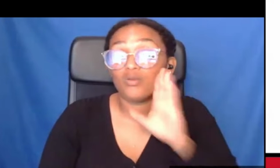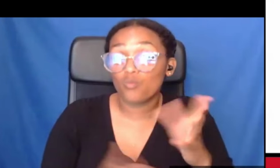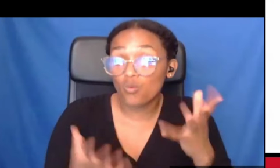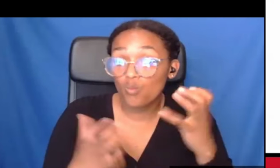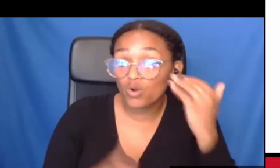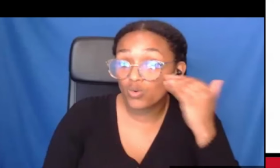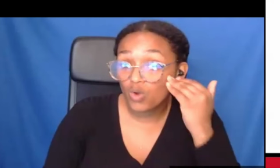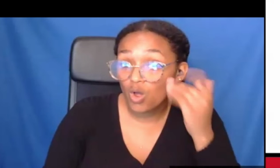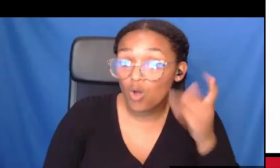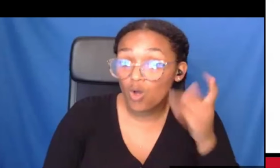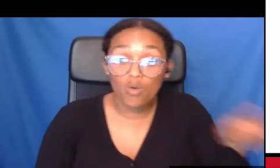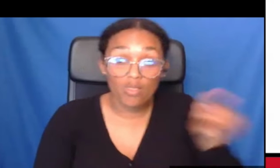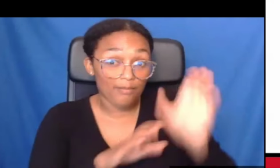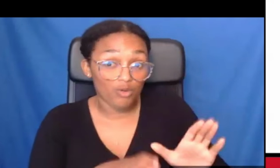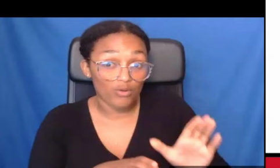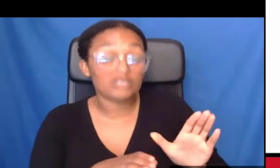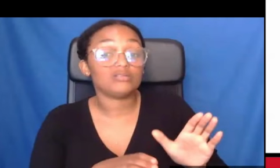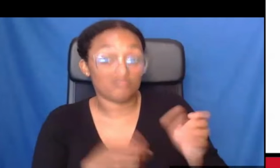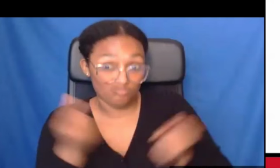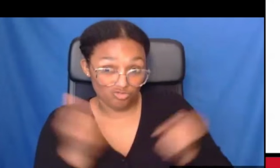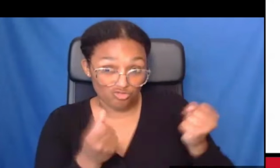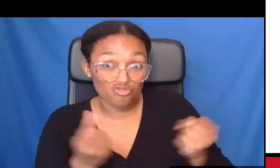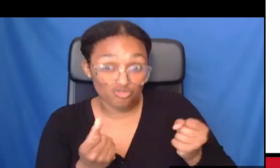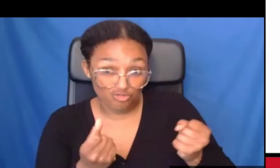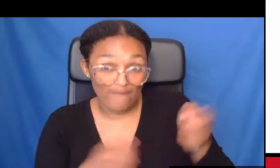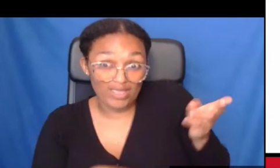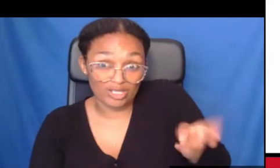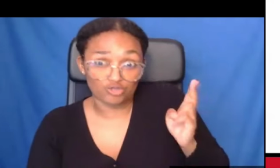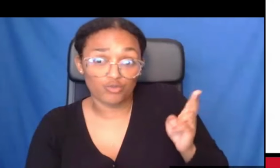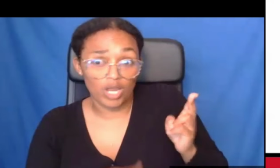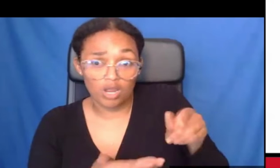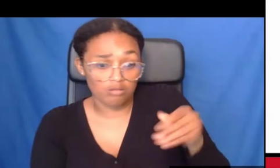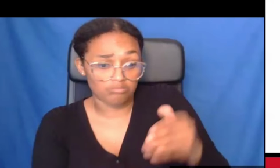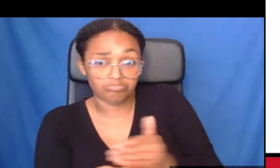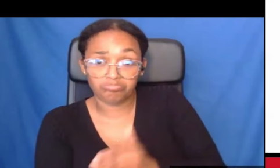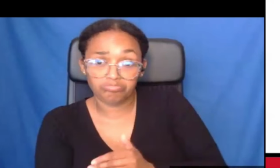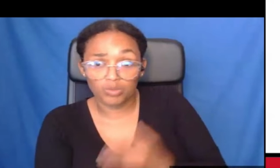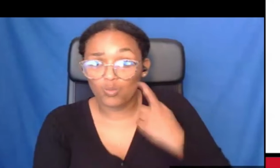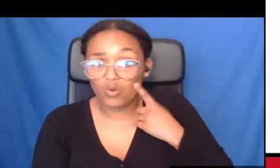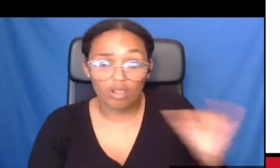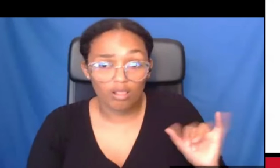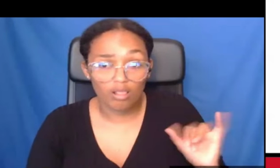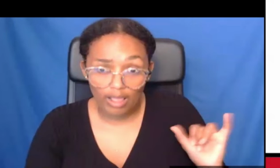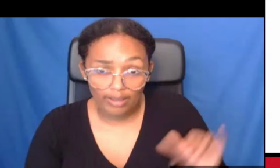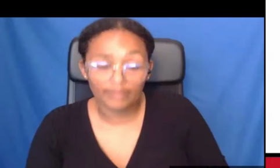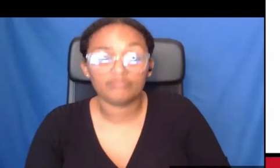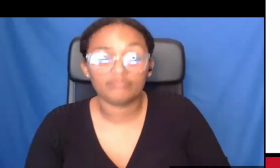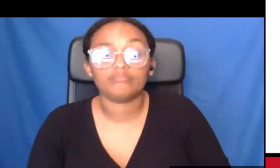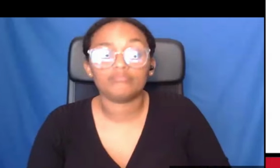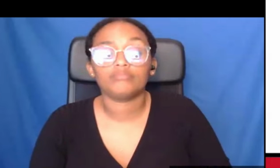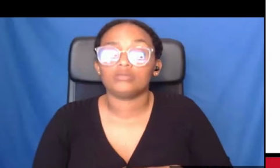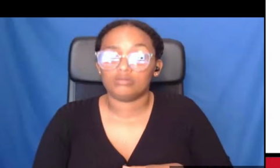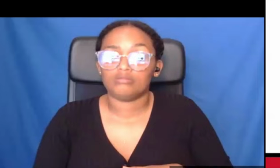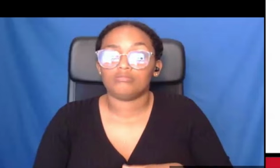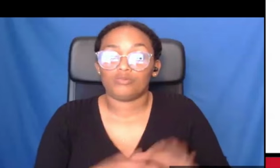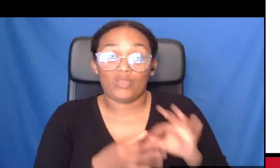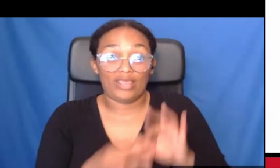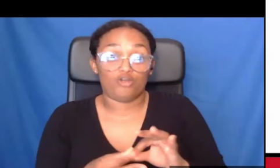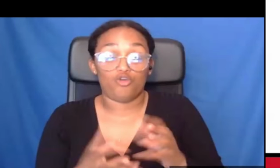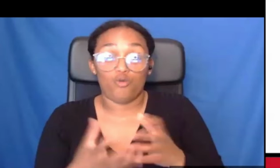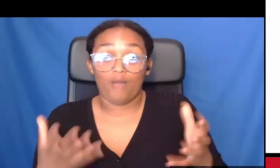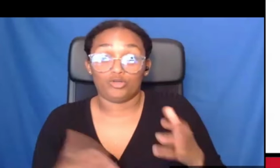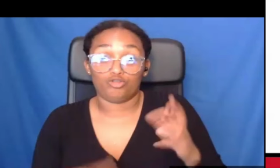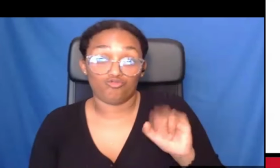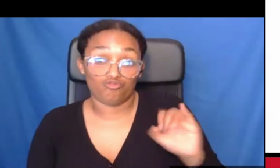their driving record. These are decisions that you're going to need to make in terms of how much risk you are going to take on.